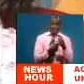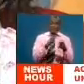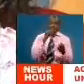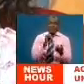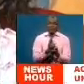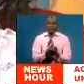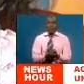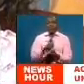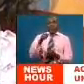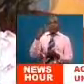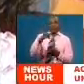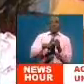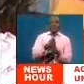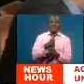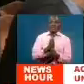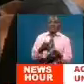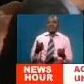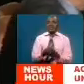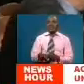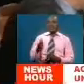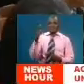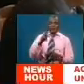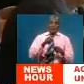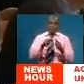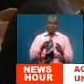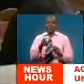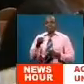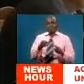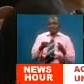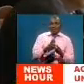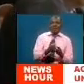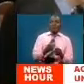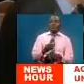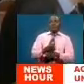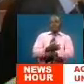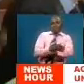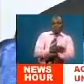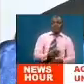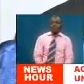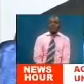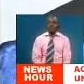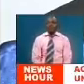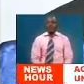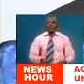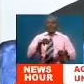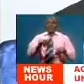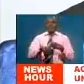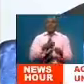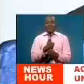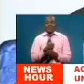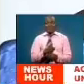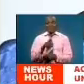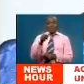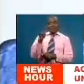said 2013 was a challenging year, but it managed to scale over that wall. This year and